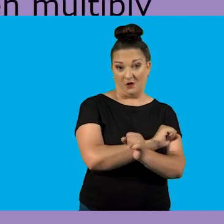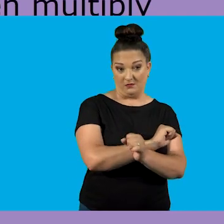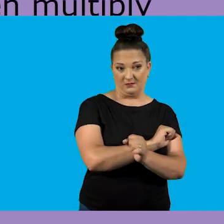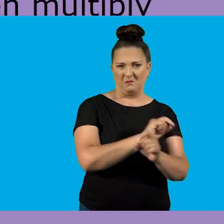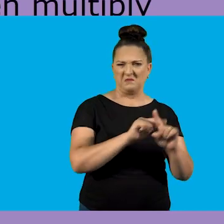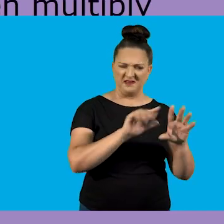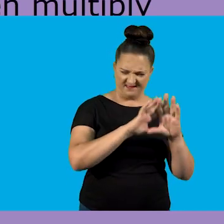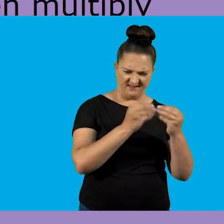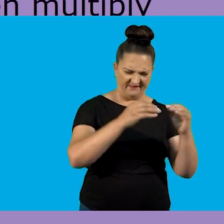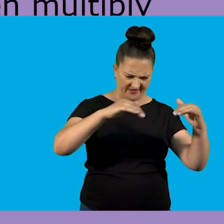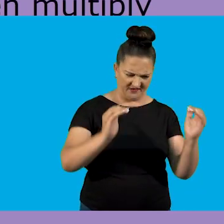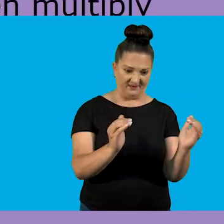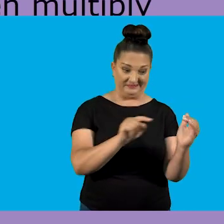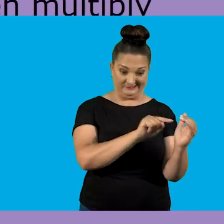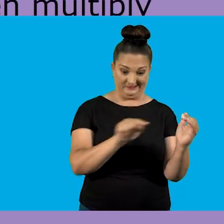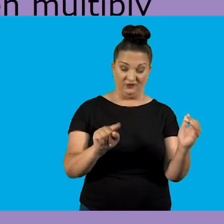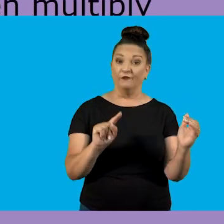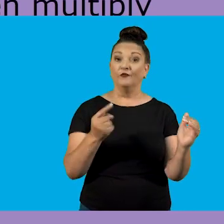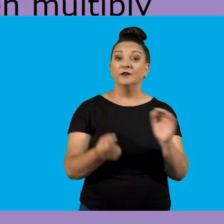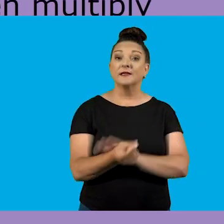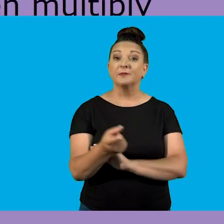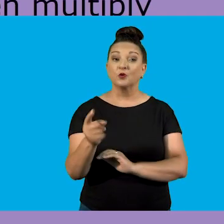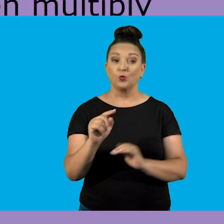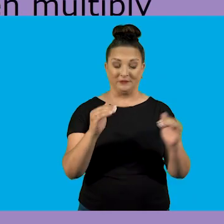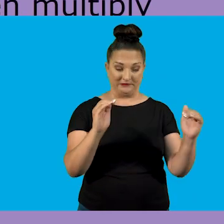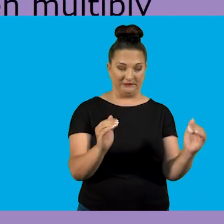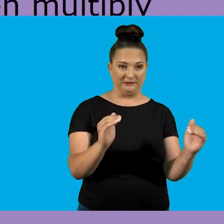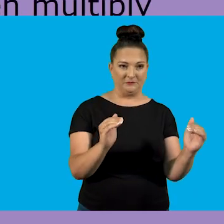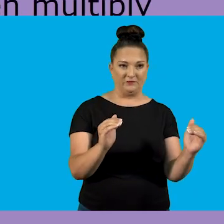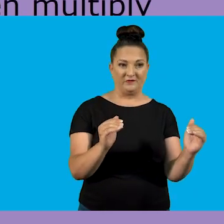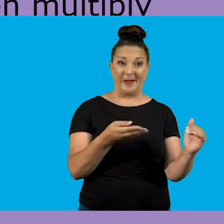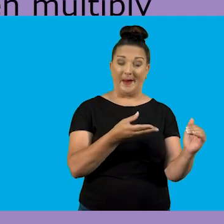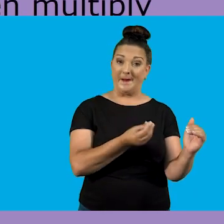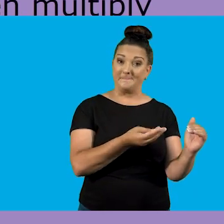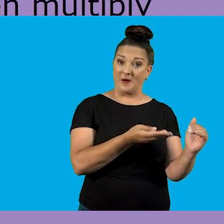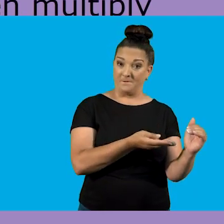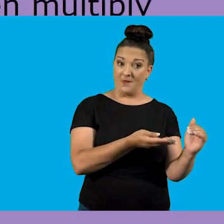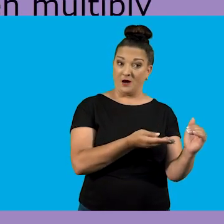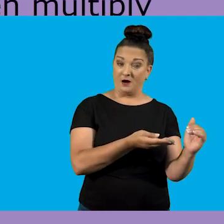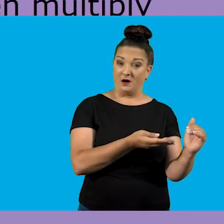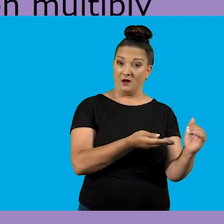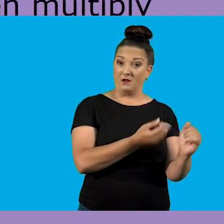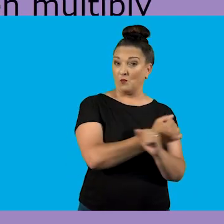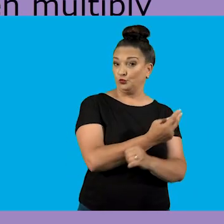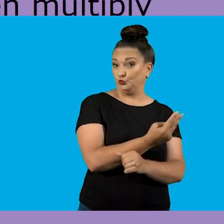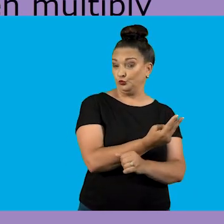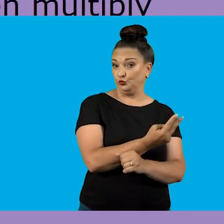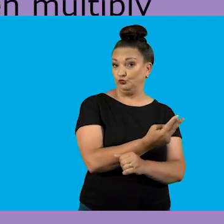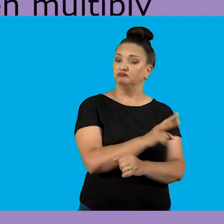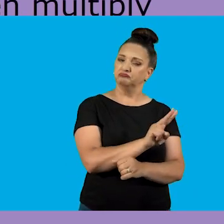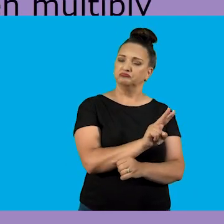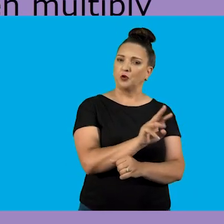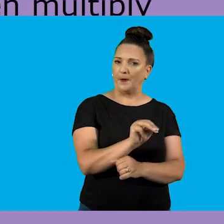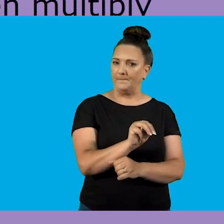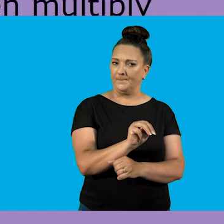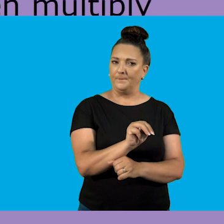3. Everything that's in the bracket has to happen first. What happened in the bracket? We multiplied a number by 2, and that is going